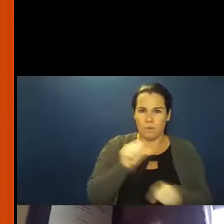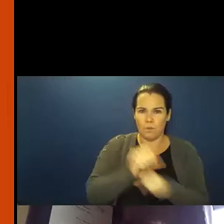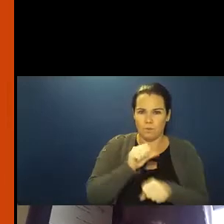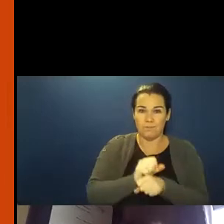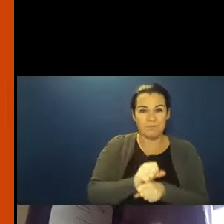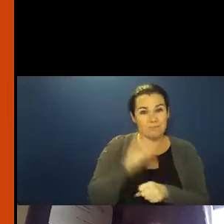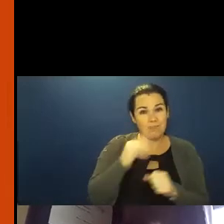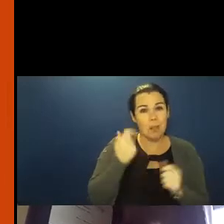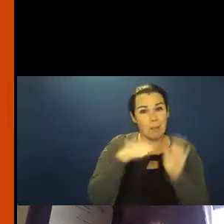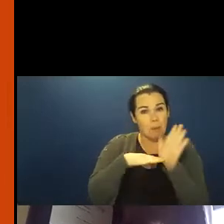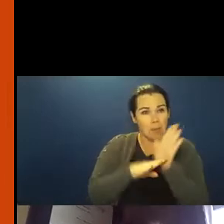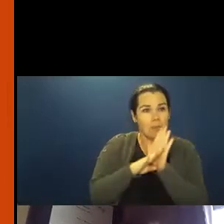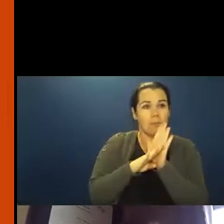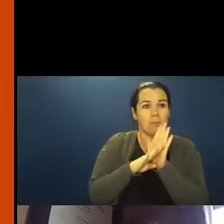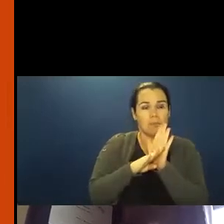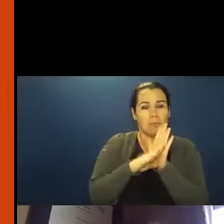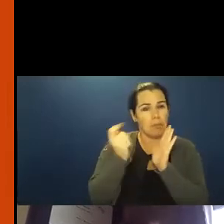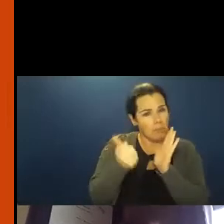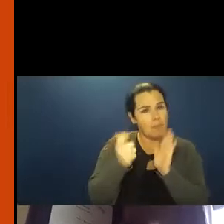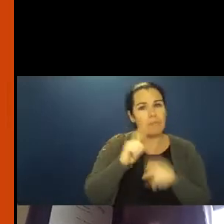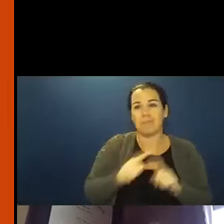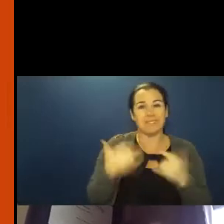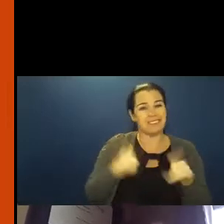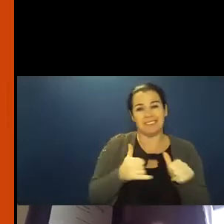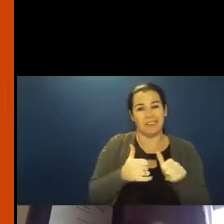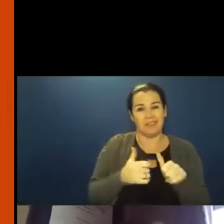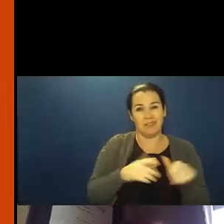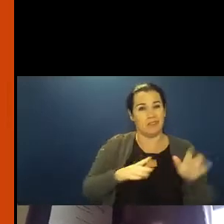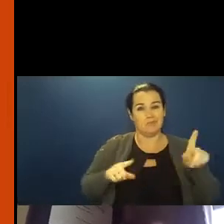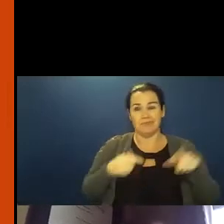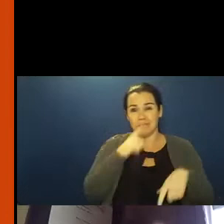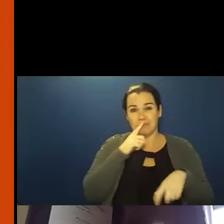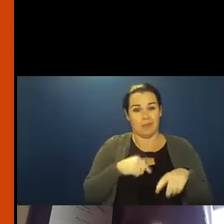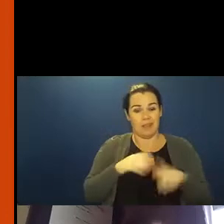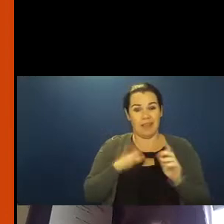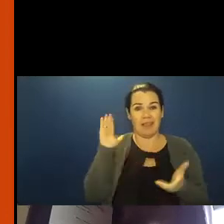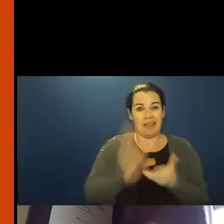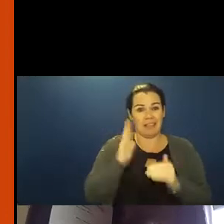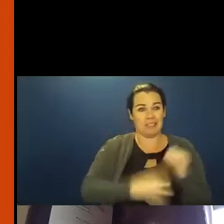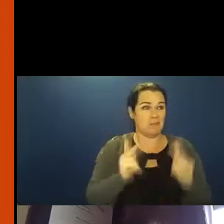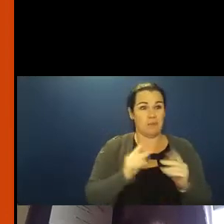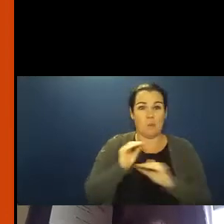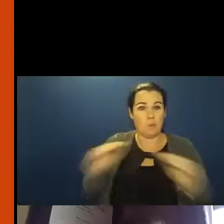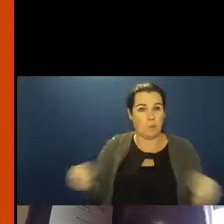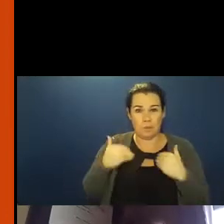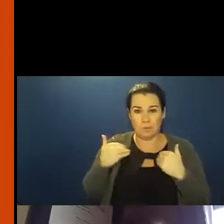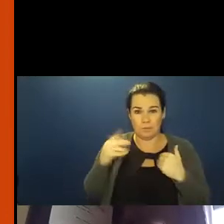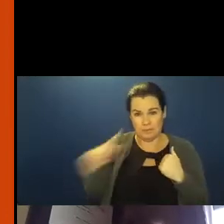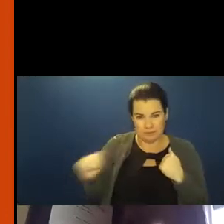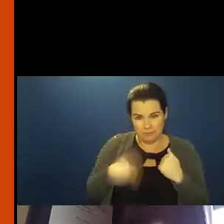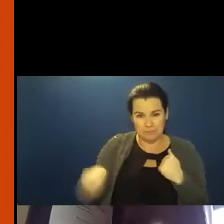some recovery in employment, it still lags behind those without disability. And finally, for day